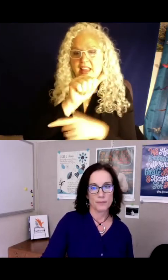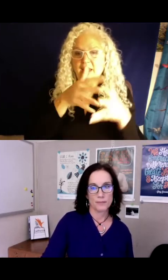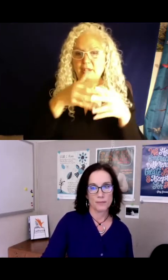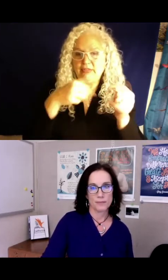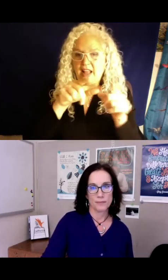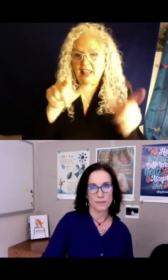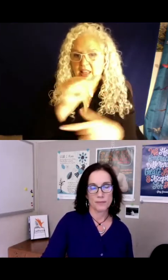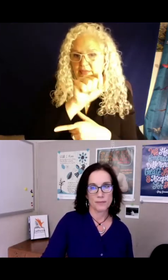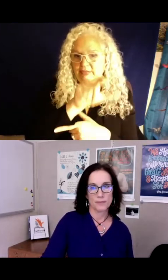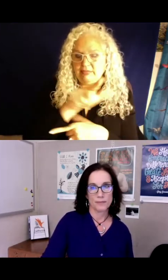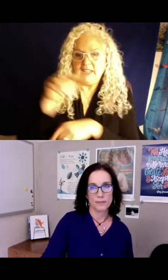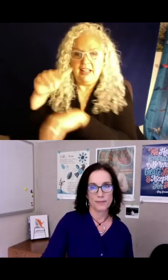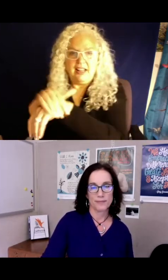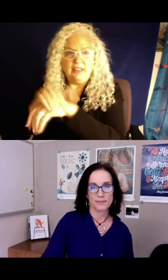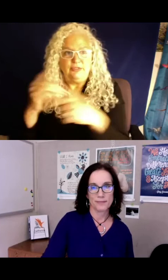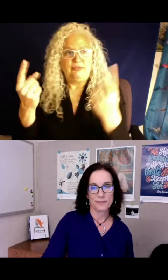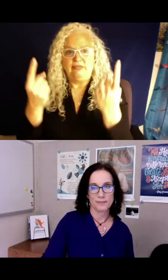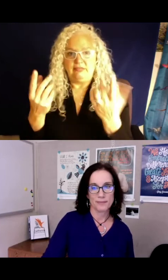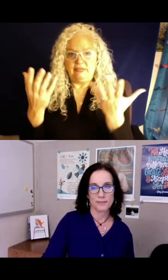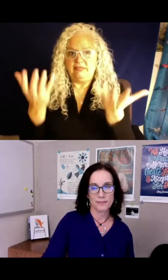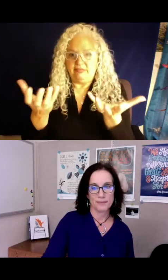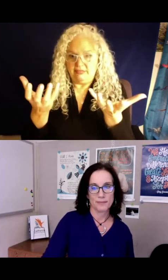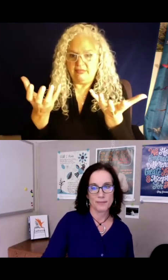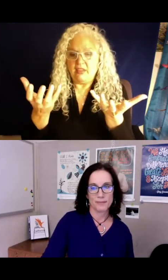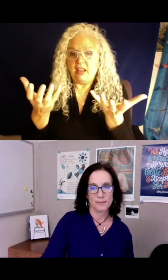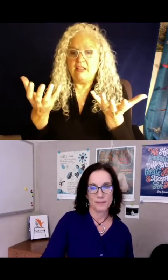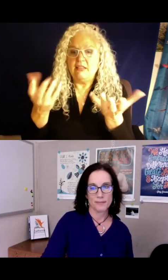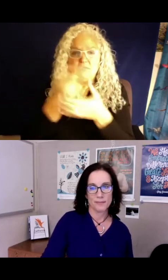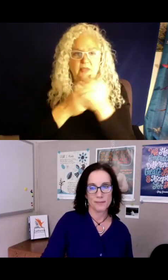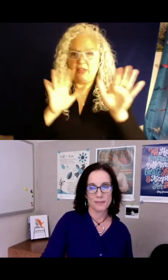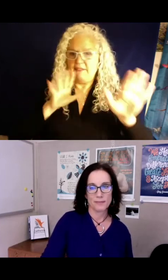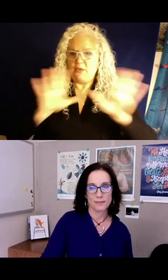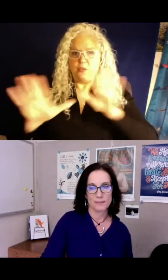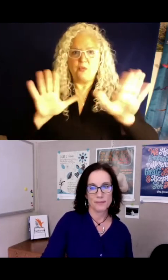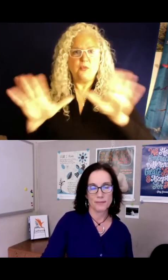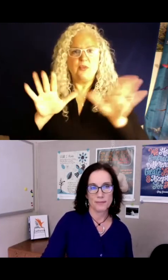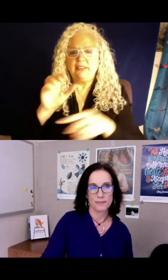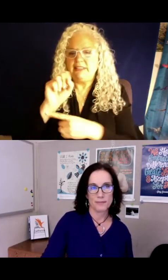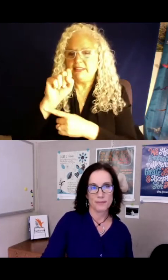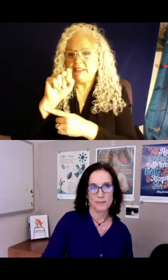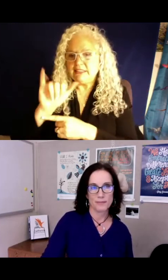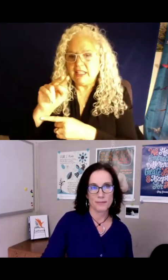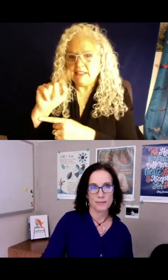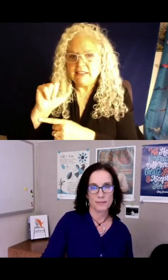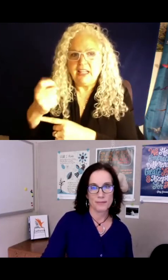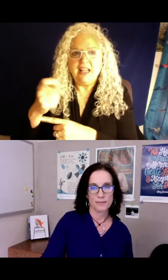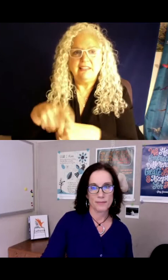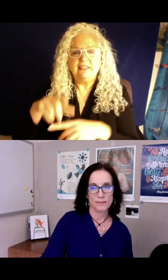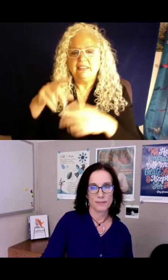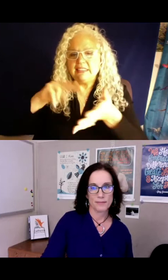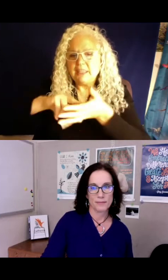Now, you see these two sentences, American Sign Language and English, these two categories, and both have their